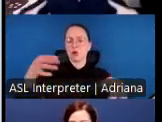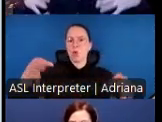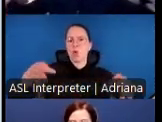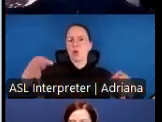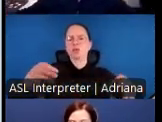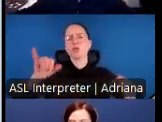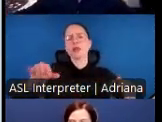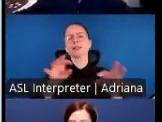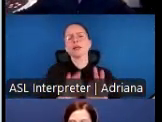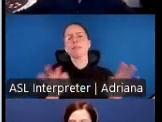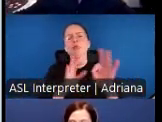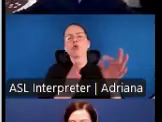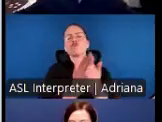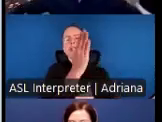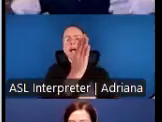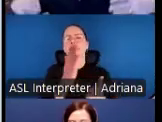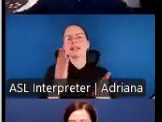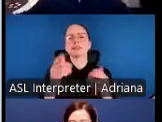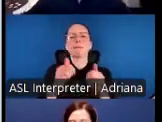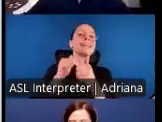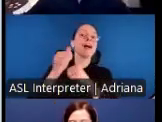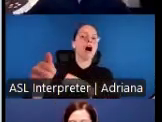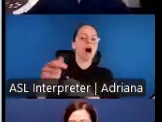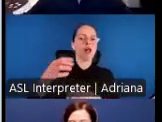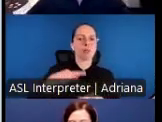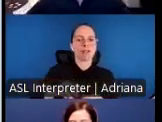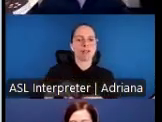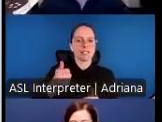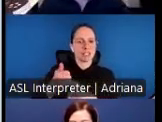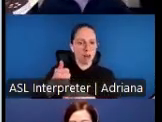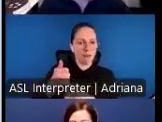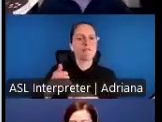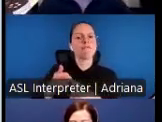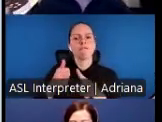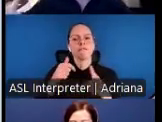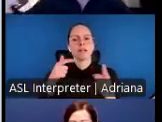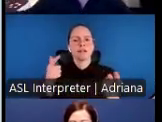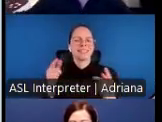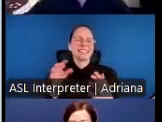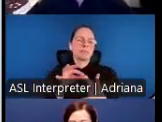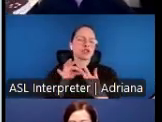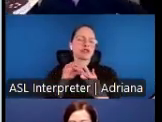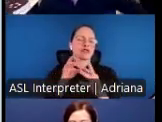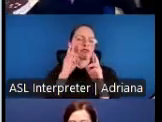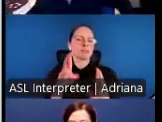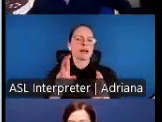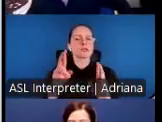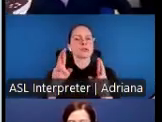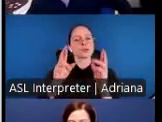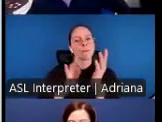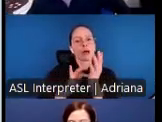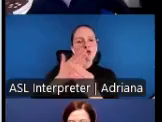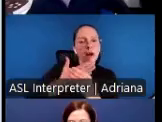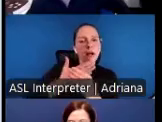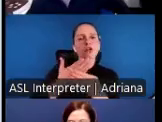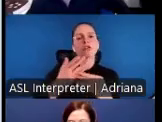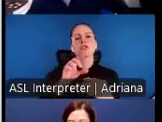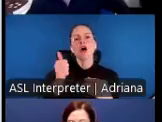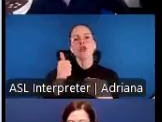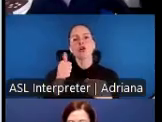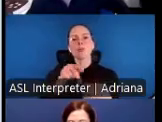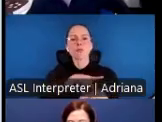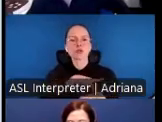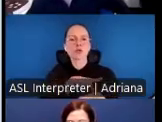that exist beyond the privilege itself in the medical, especially with respect to medical records and other personal private